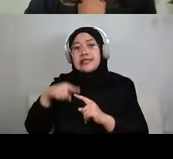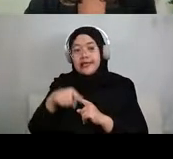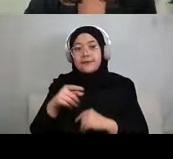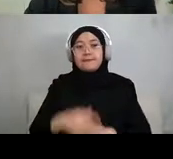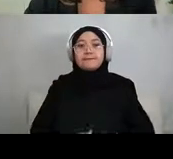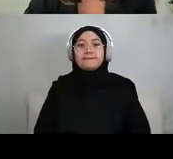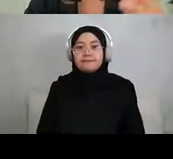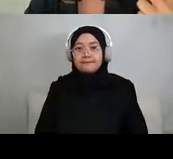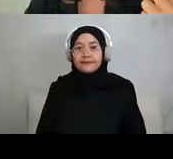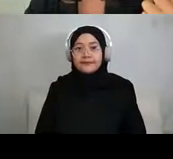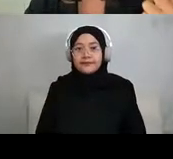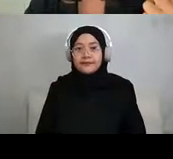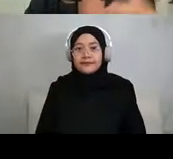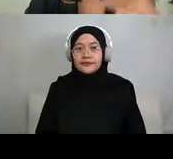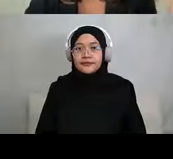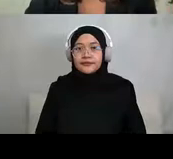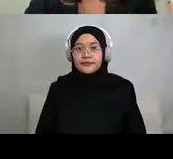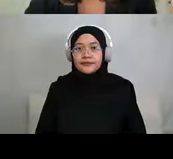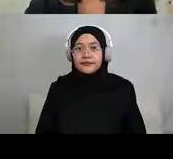You can go.